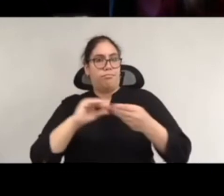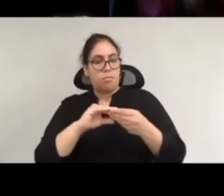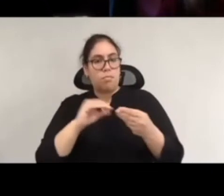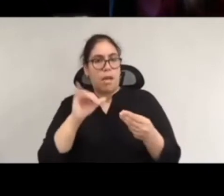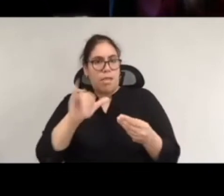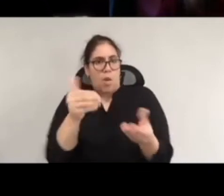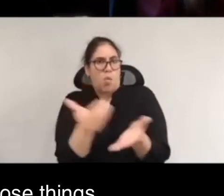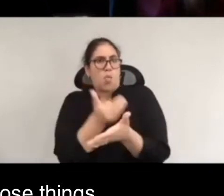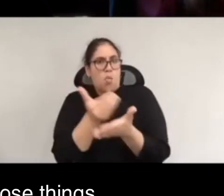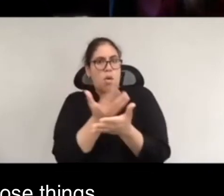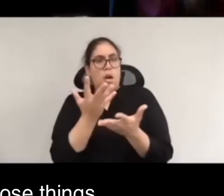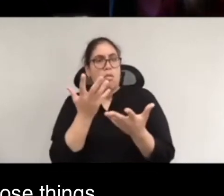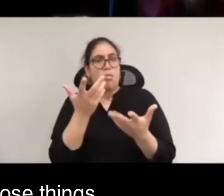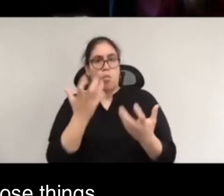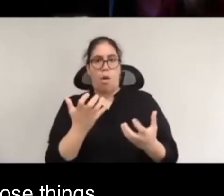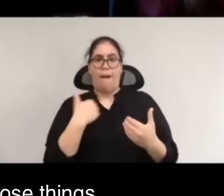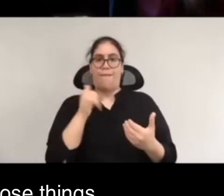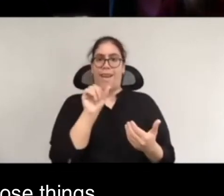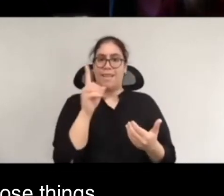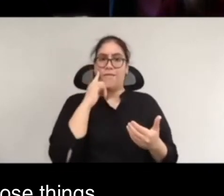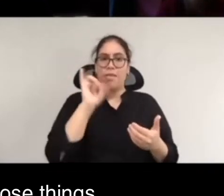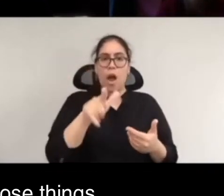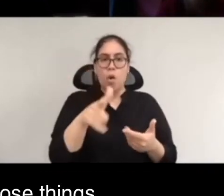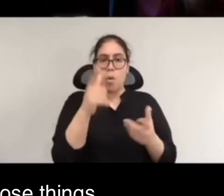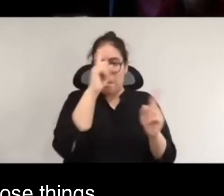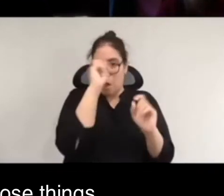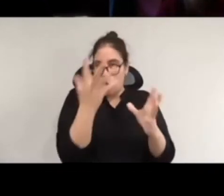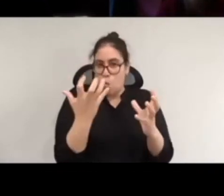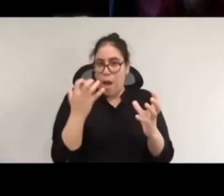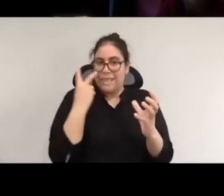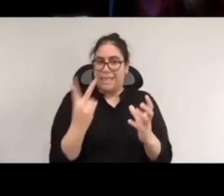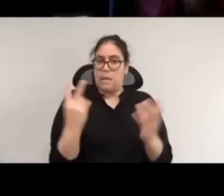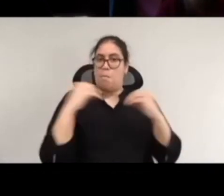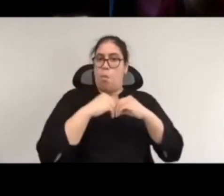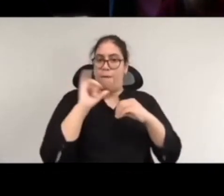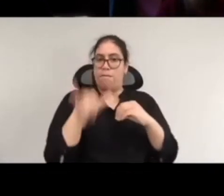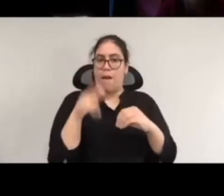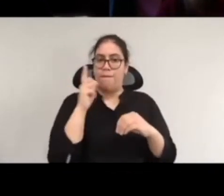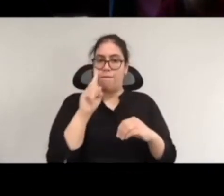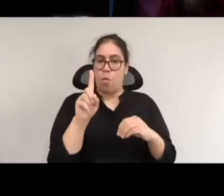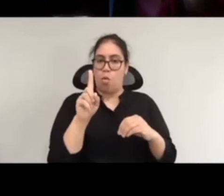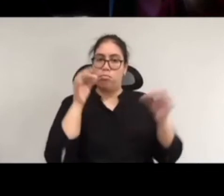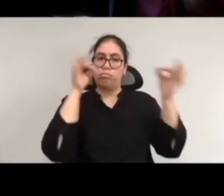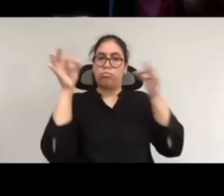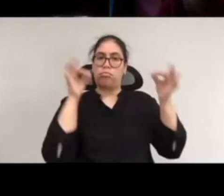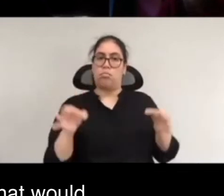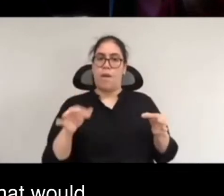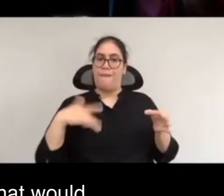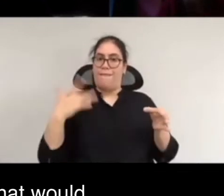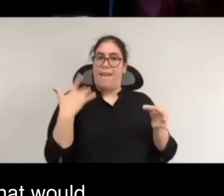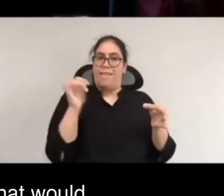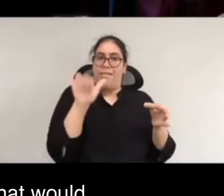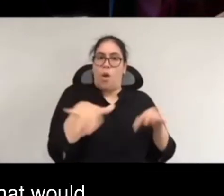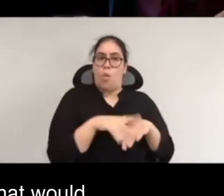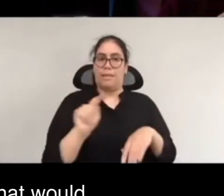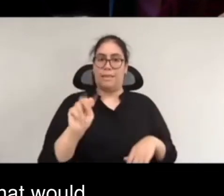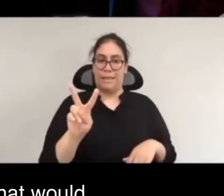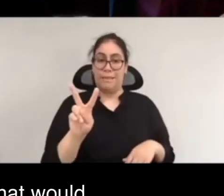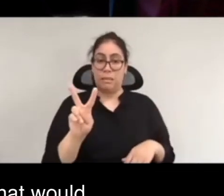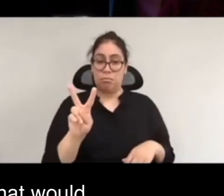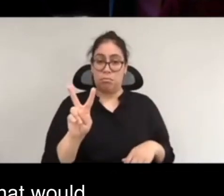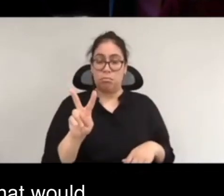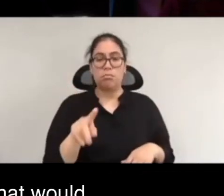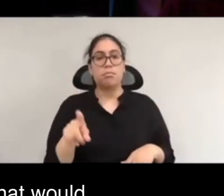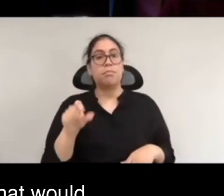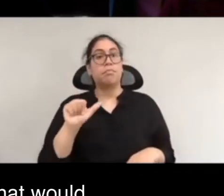that you would like to be able to tune into those things as well on television. Oh, yes. Yeah. Events like that would be amazing if